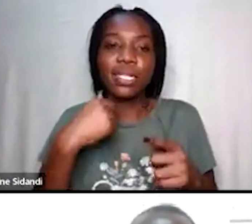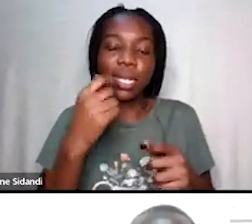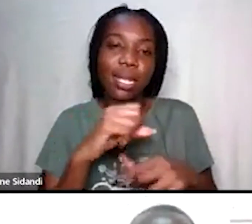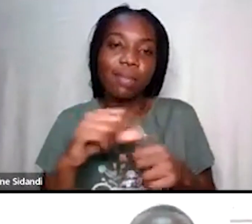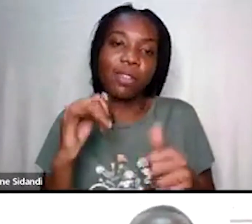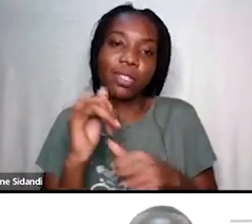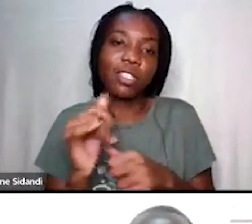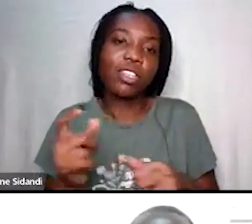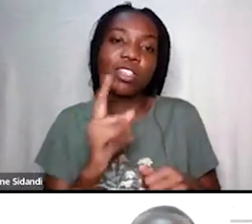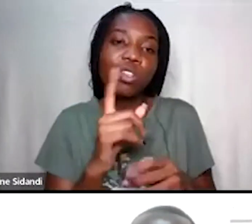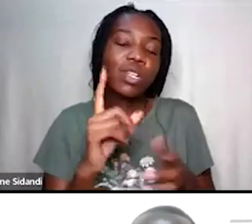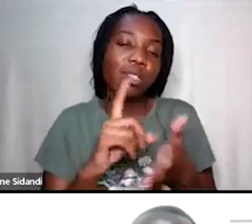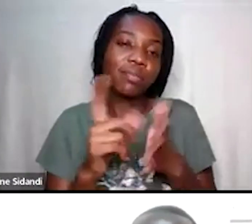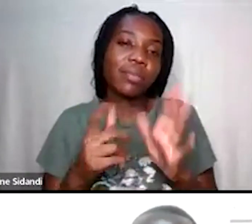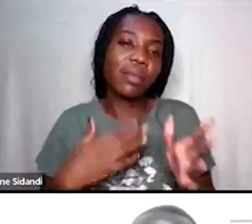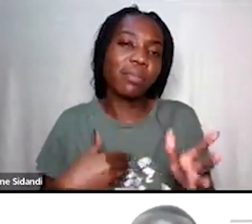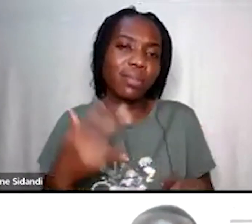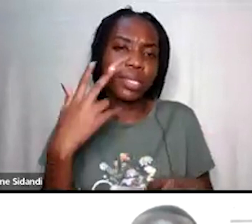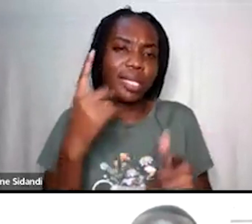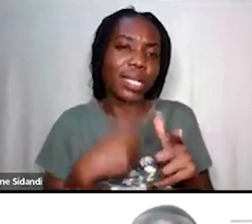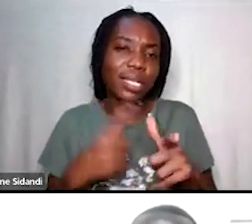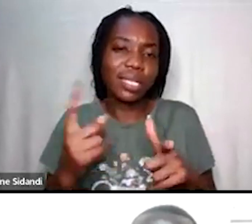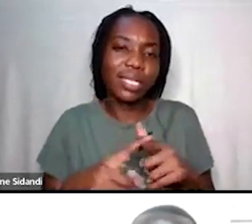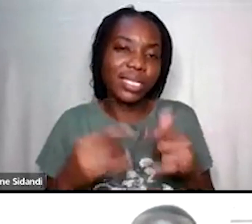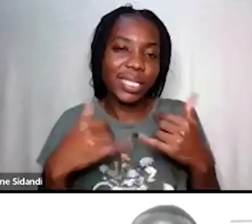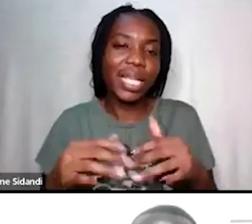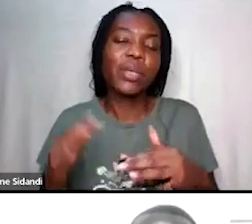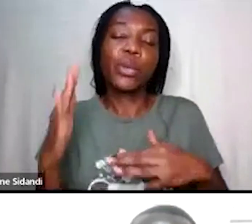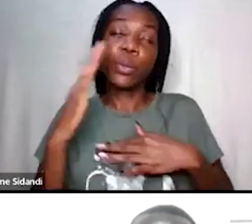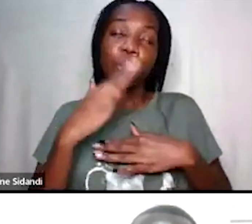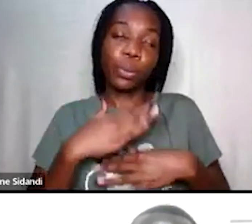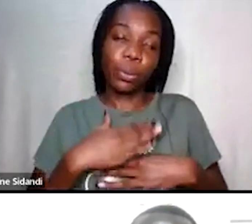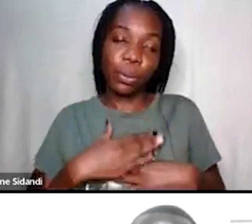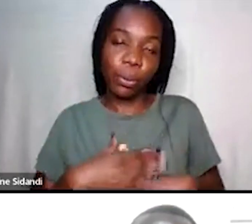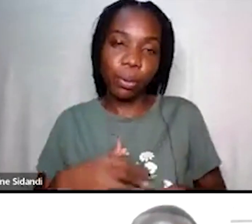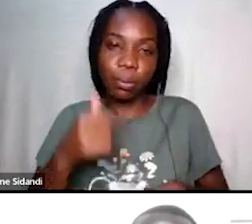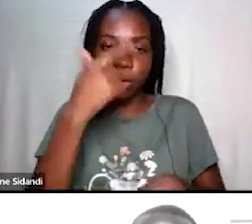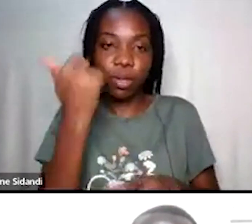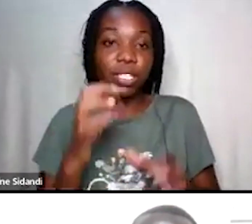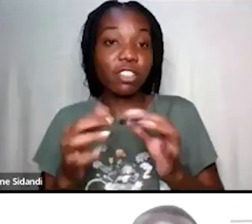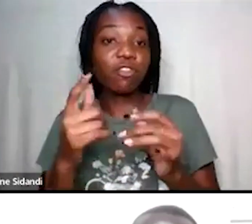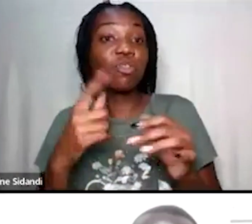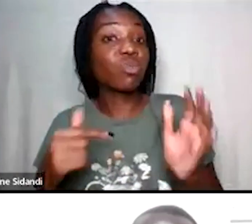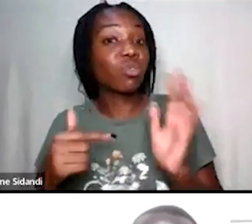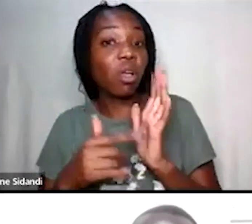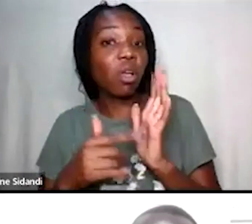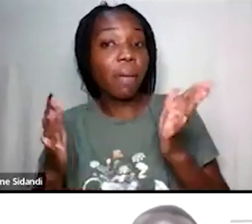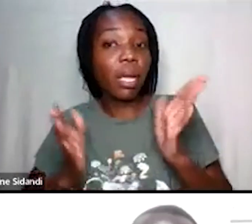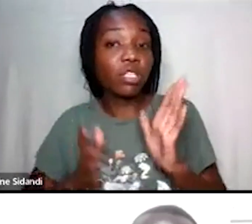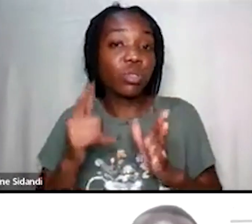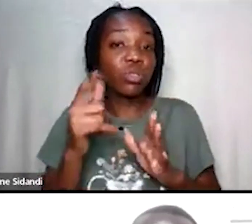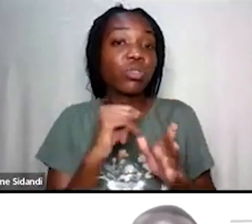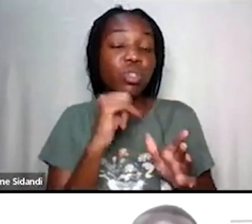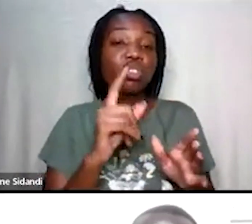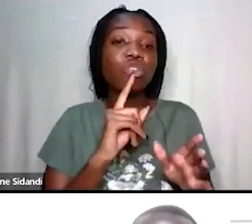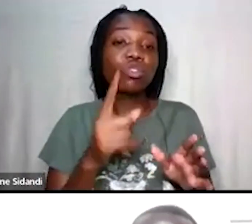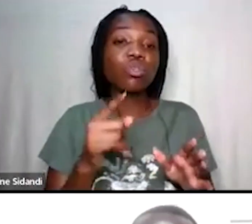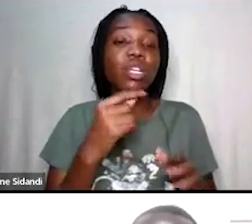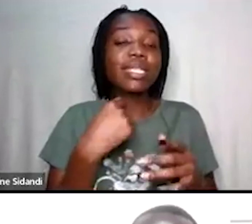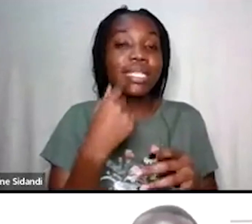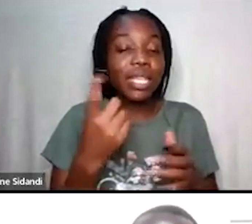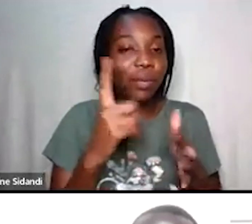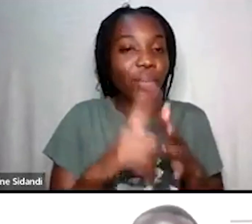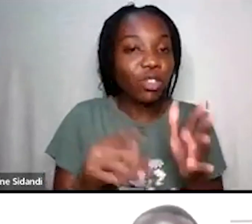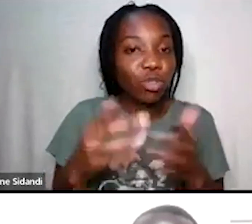had to first of all look at him and first try to relax as much as possible, because the moment you show someone that you are not so sure of what you are saying or what you are